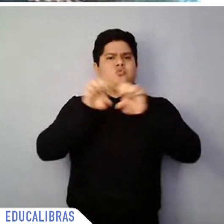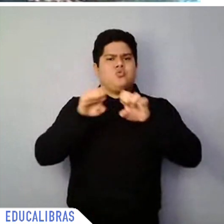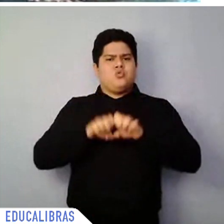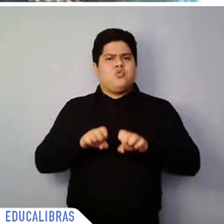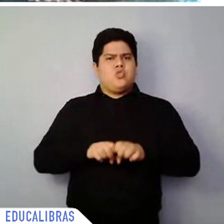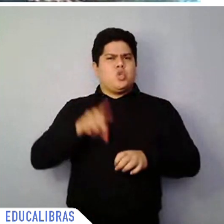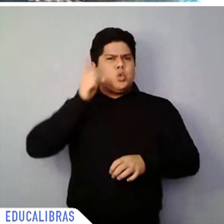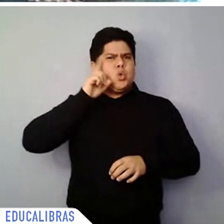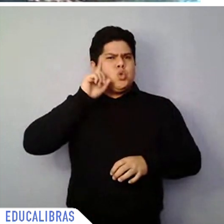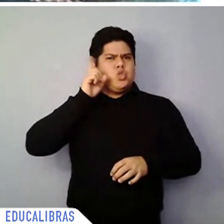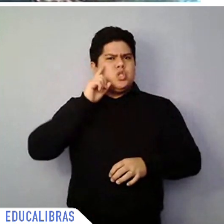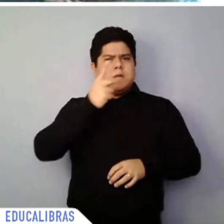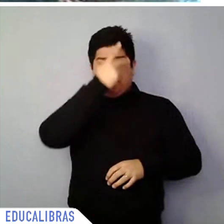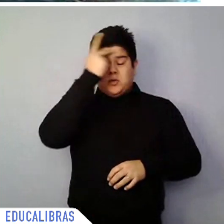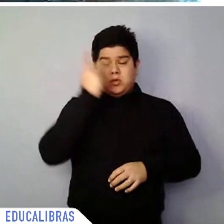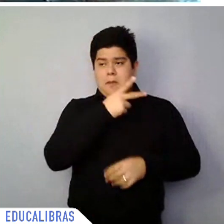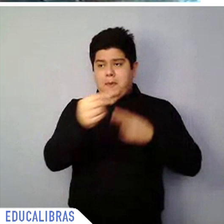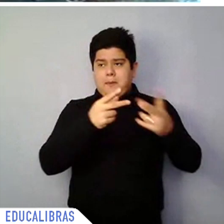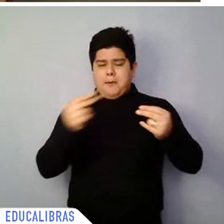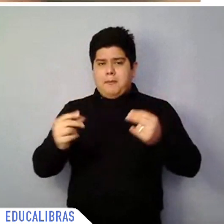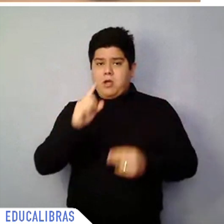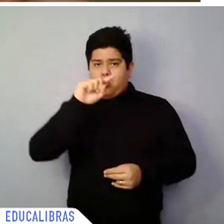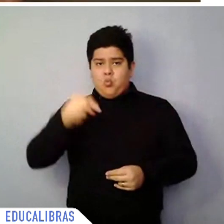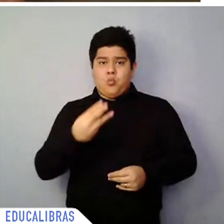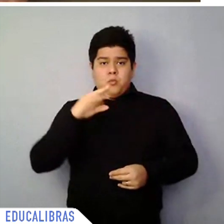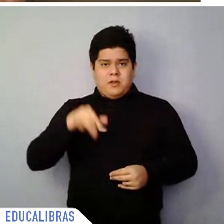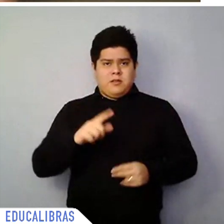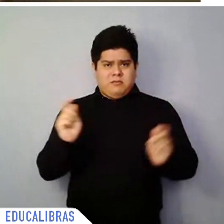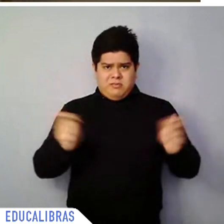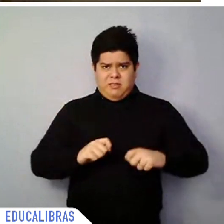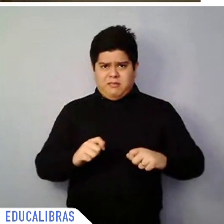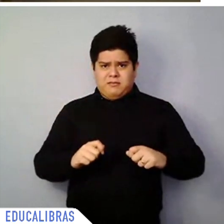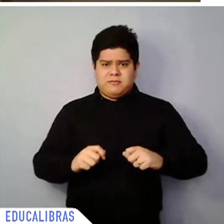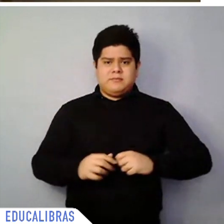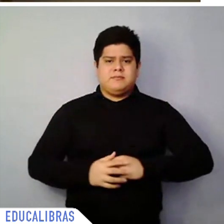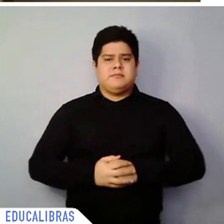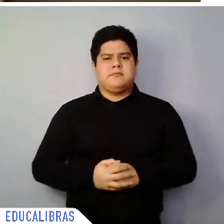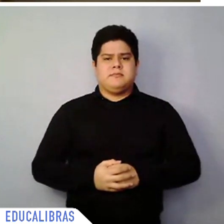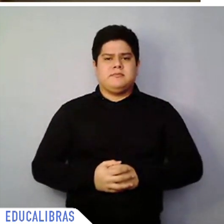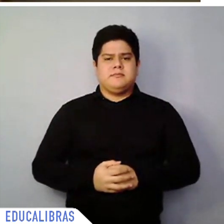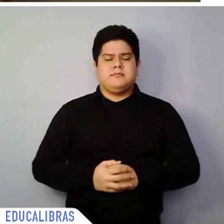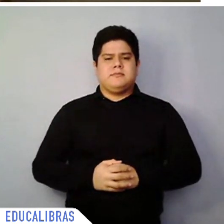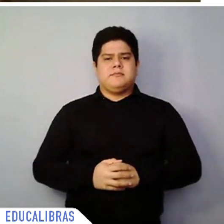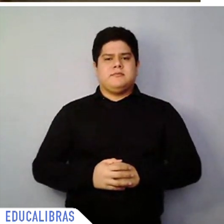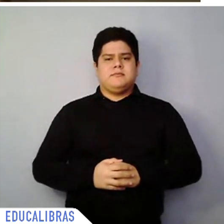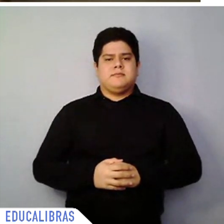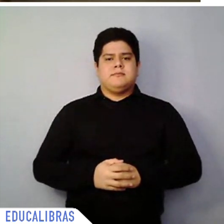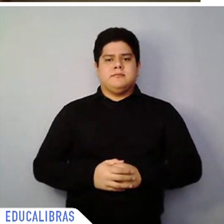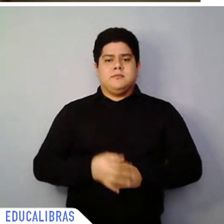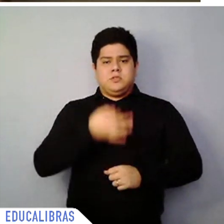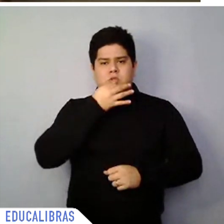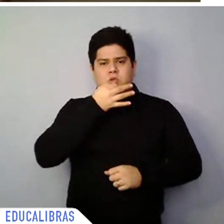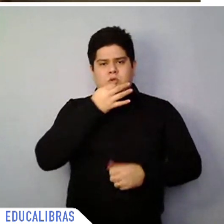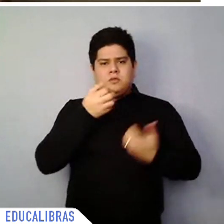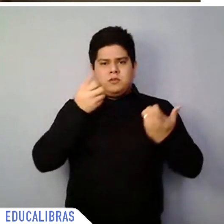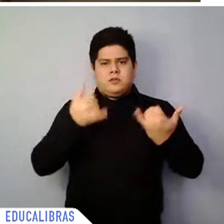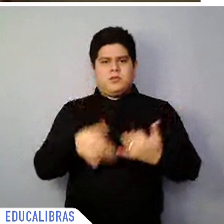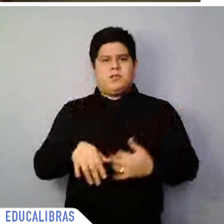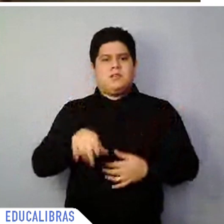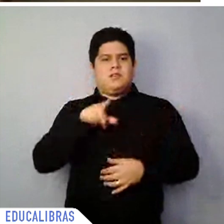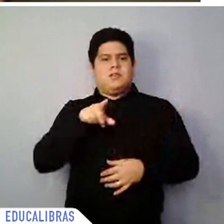again? Does SUS still have this structure to vaccinate over 1 million people per